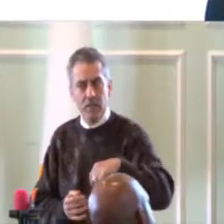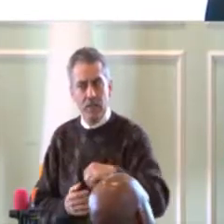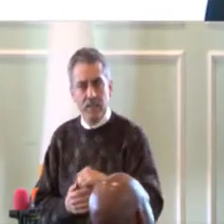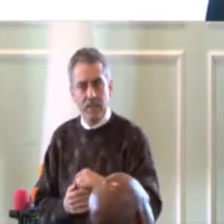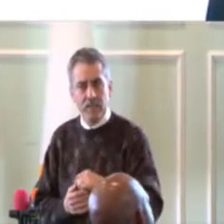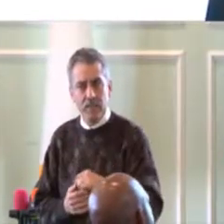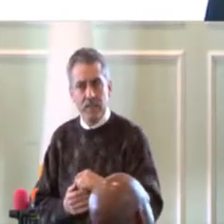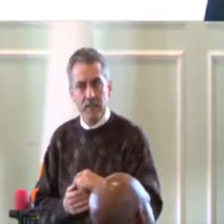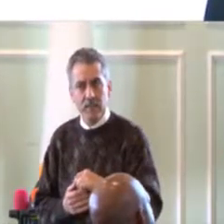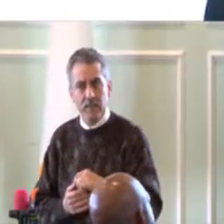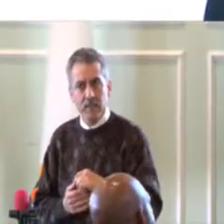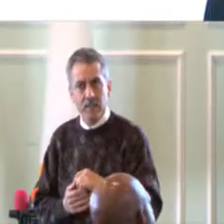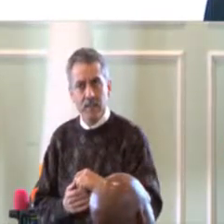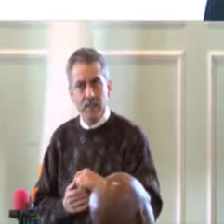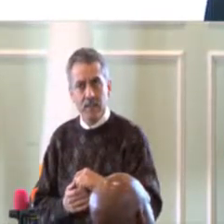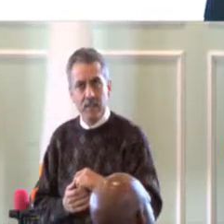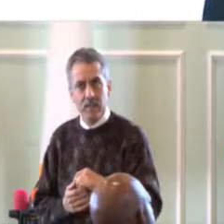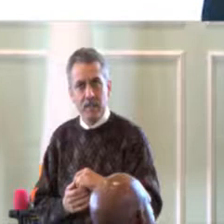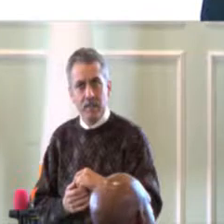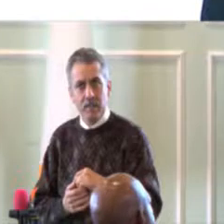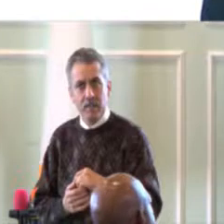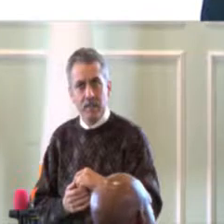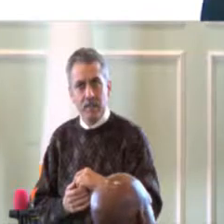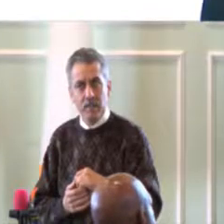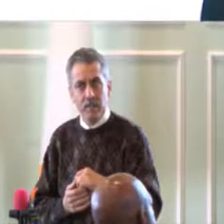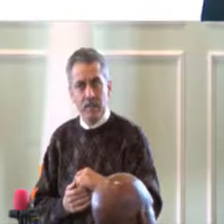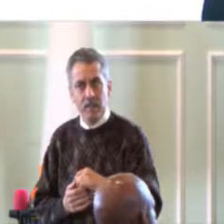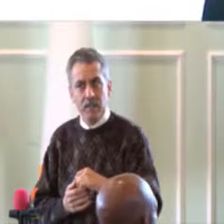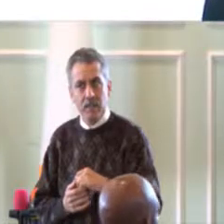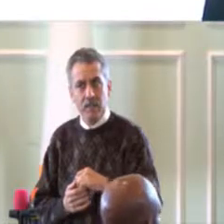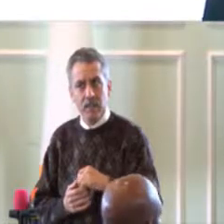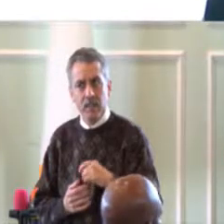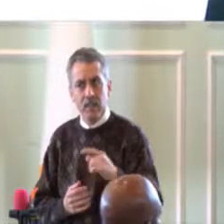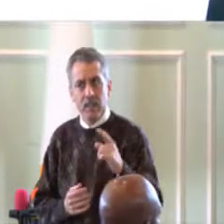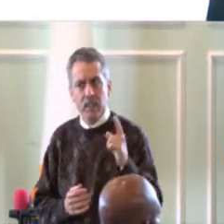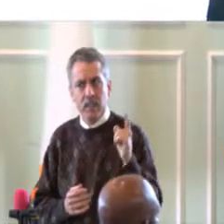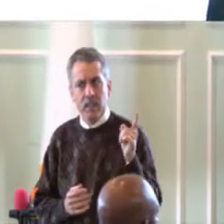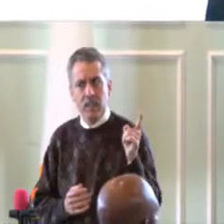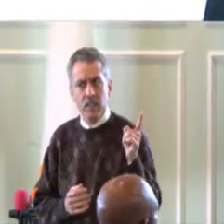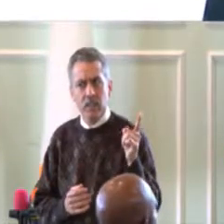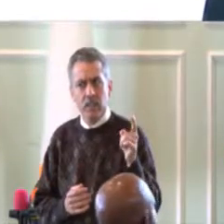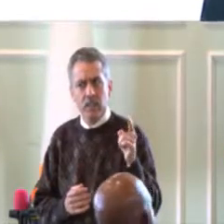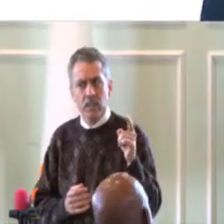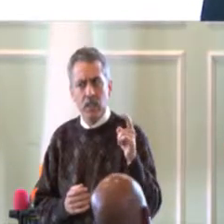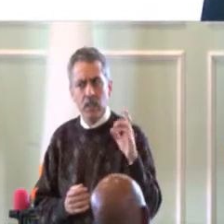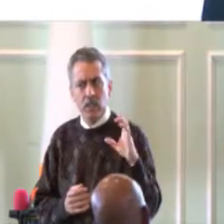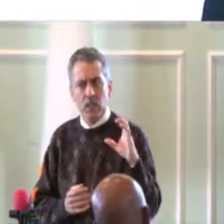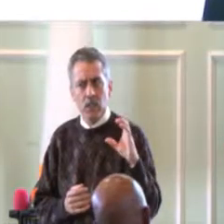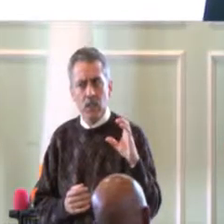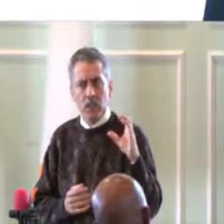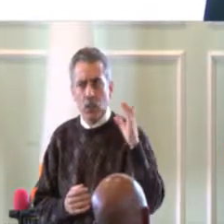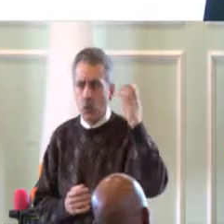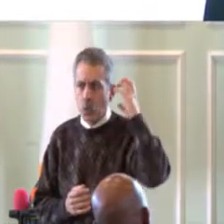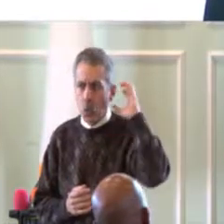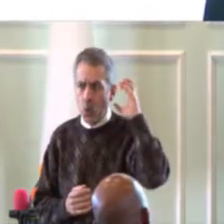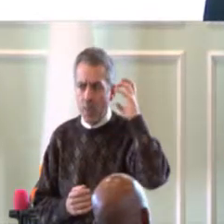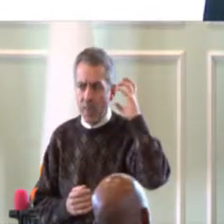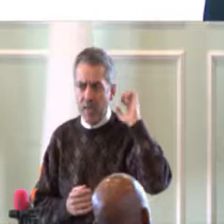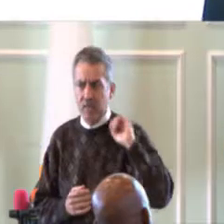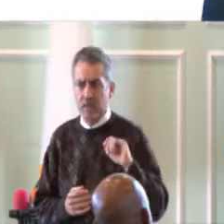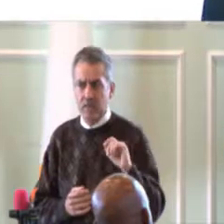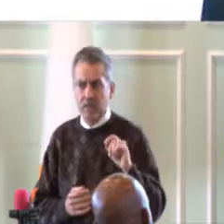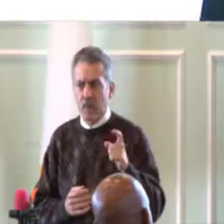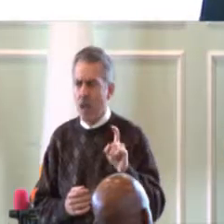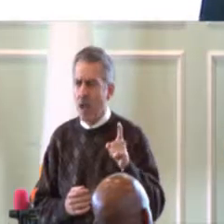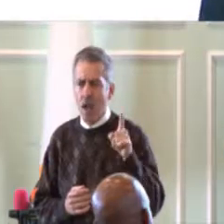But, you know, I'm in Colombia. What are you doing in Colombia? Well, I'm out here, we're doing a